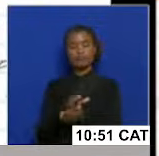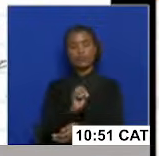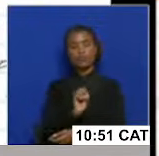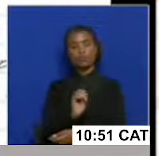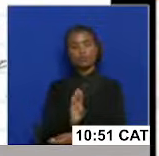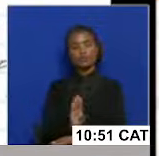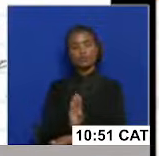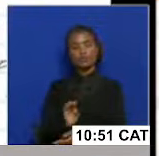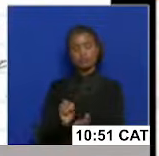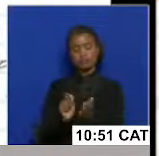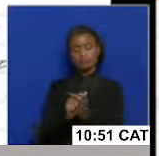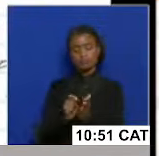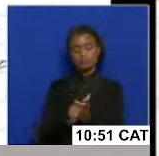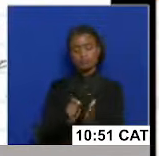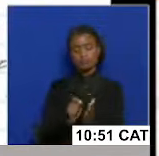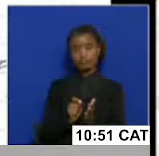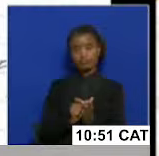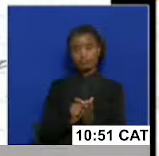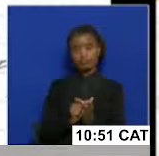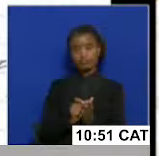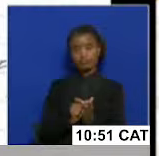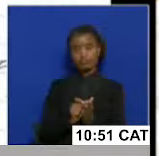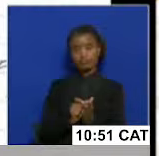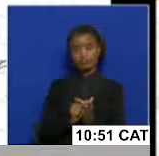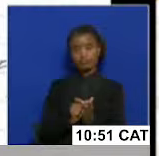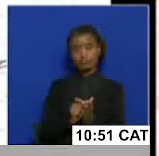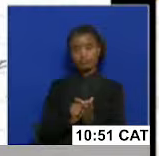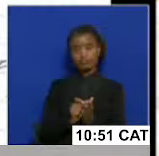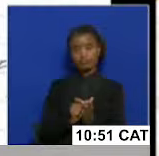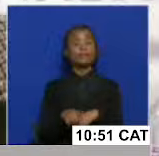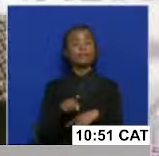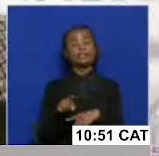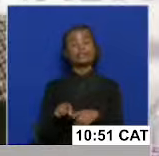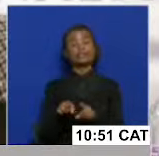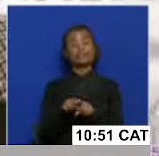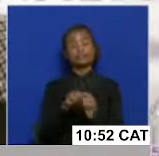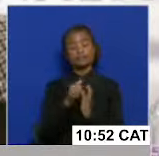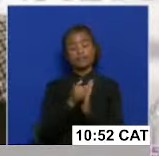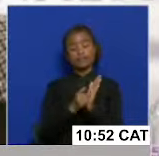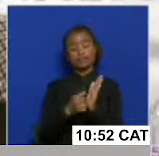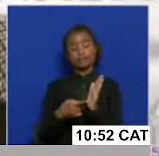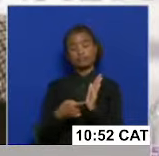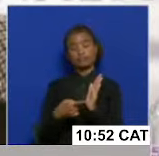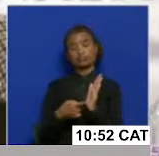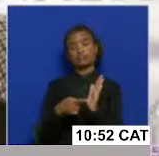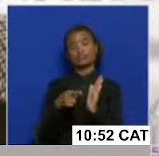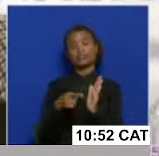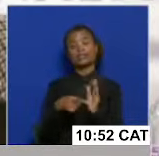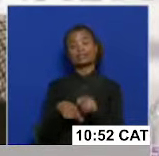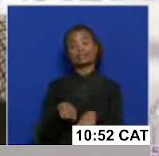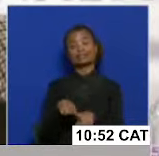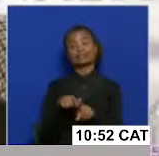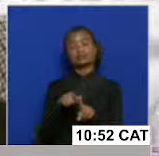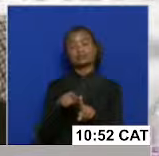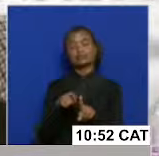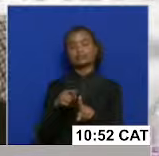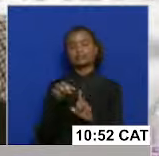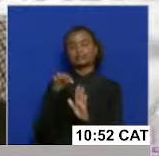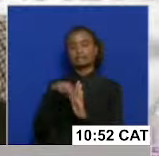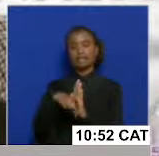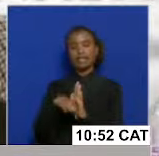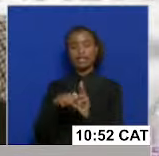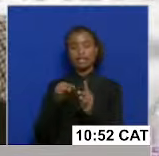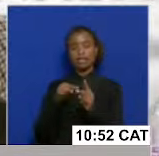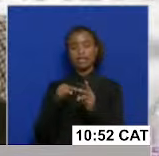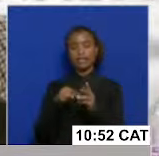On that same page, Officer Mackenzie continues to set out some detail about what occurred. You have